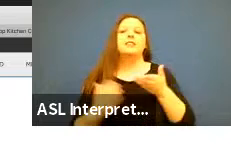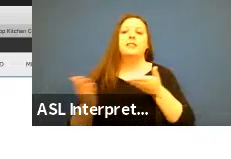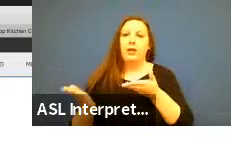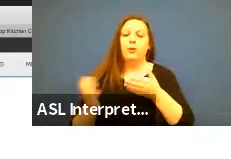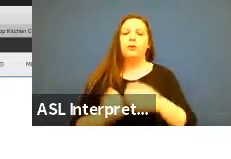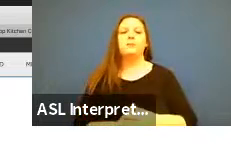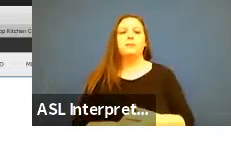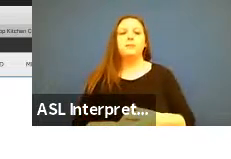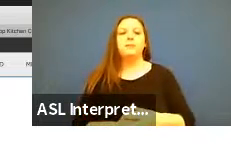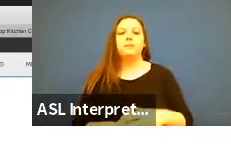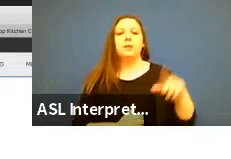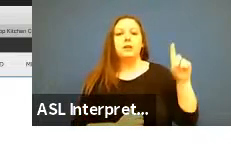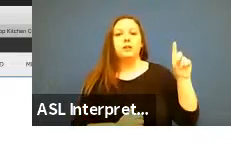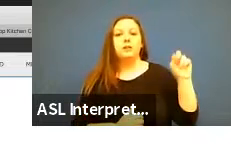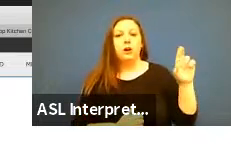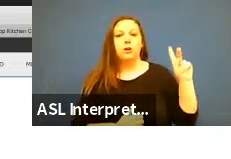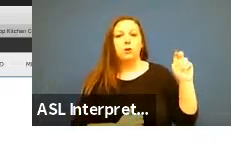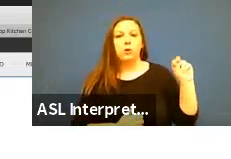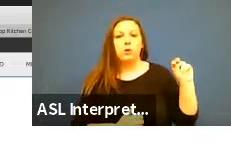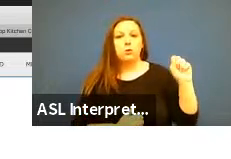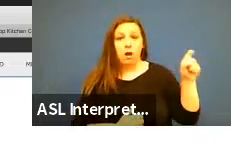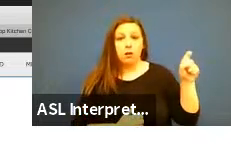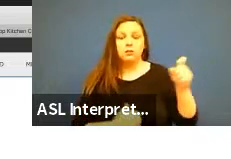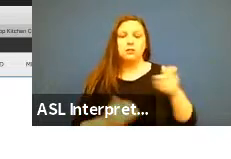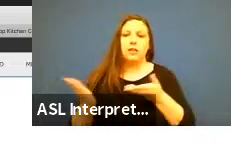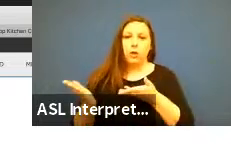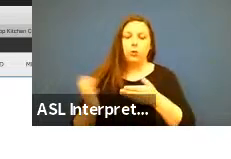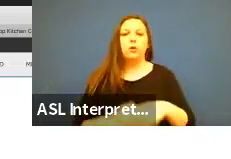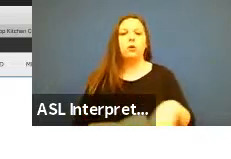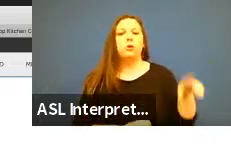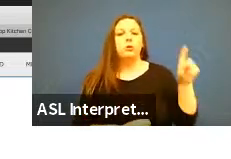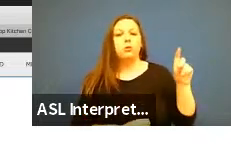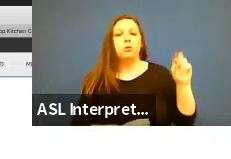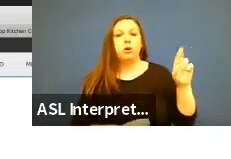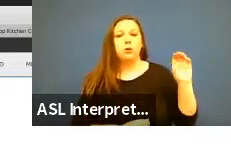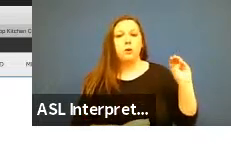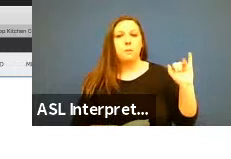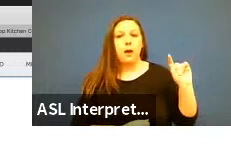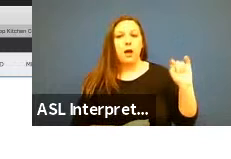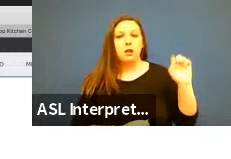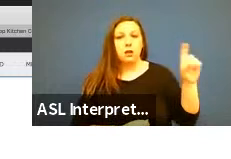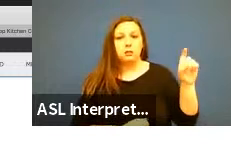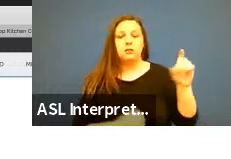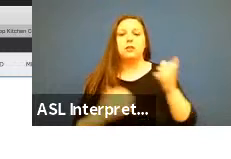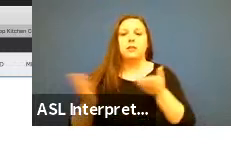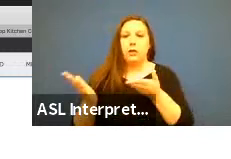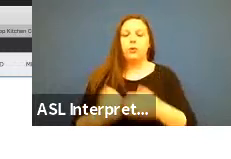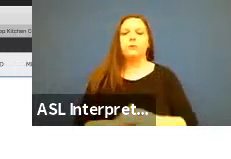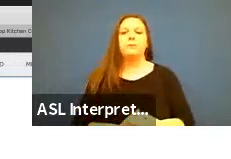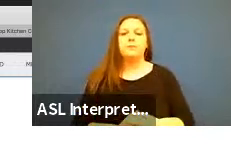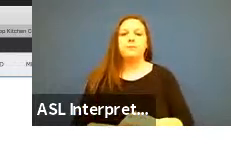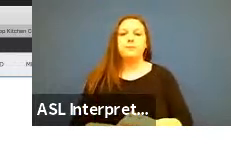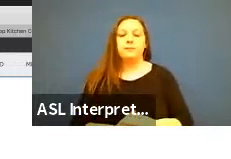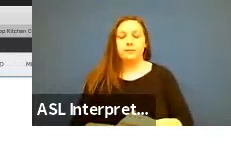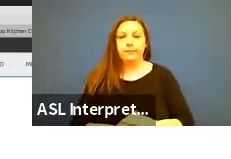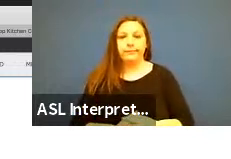Here. Dr. Knox, Here. and Dr. Maddox. Here.